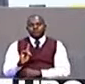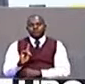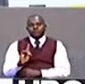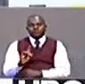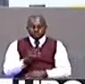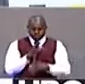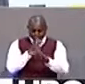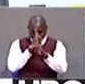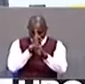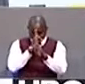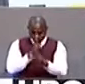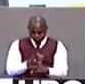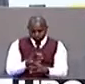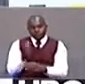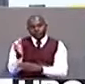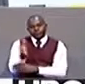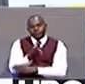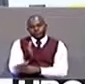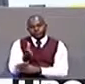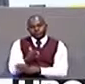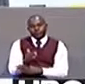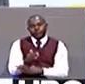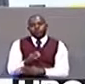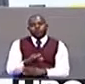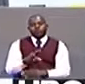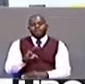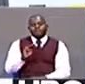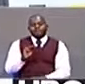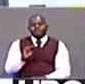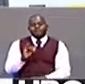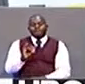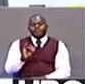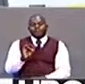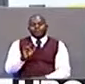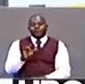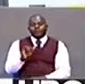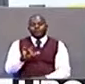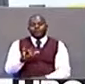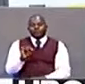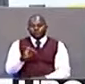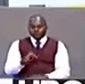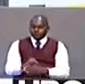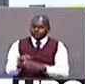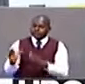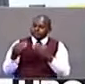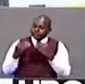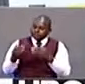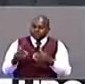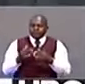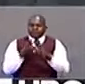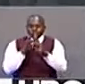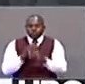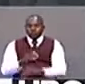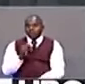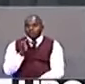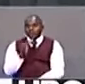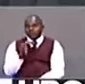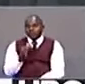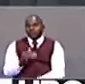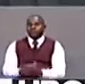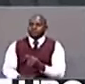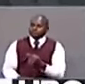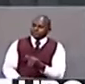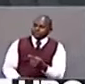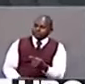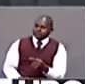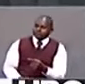9-1. Honourable Minister of State for Minerals. Thank you, Right Honourable Speaker. Right Honourable Speaker, this